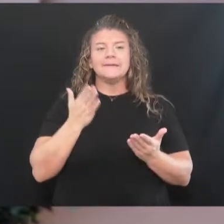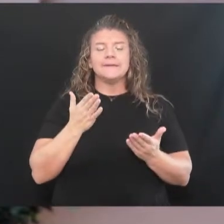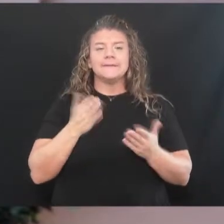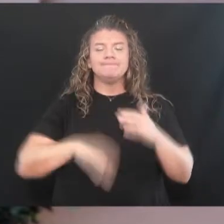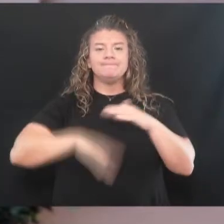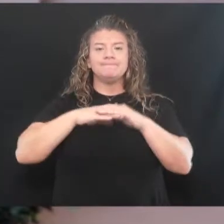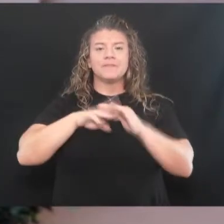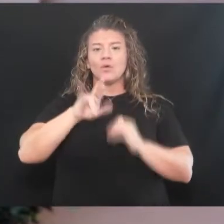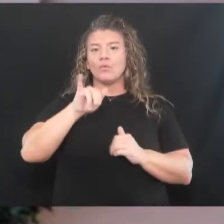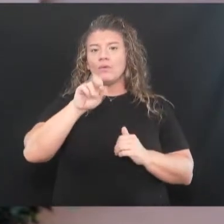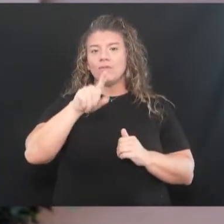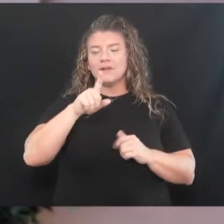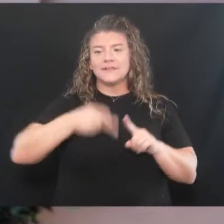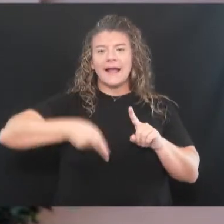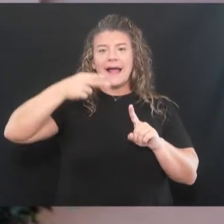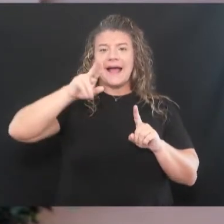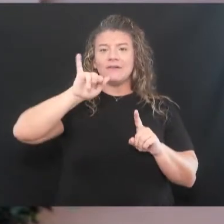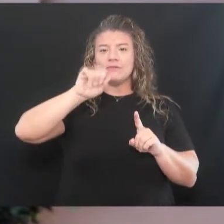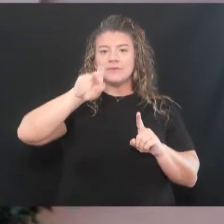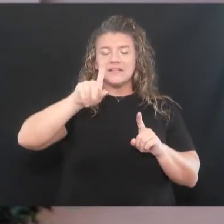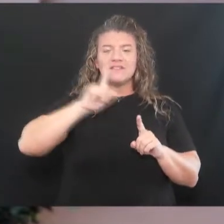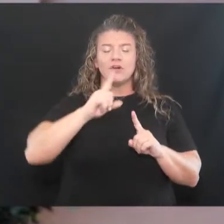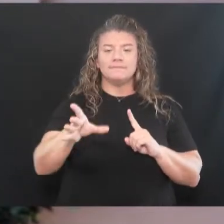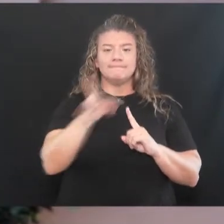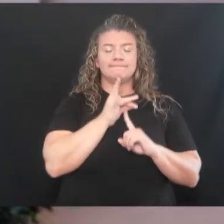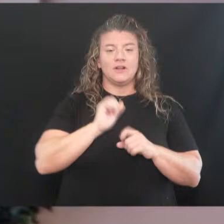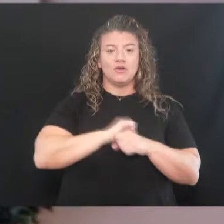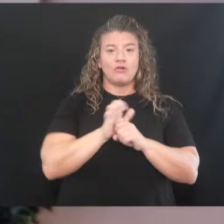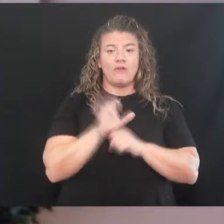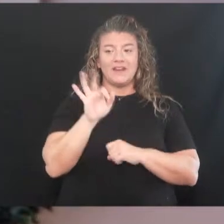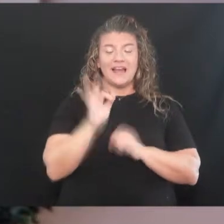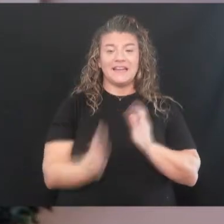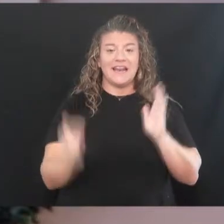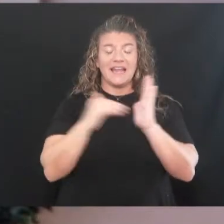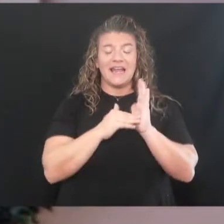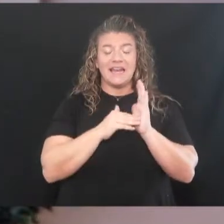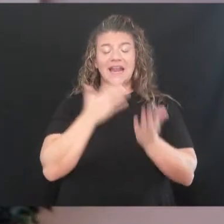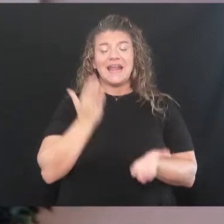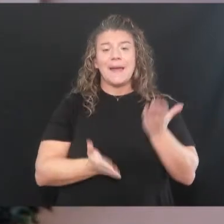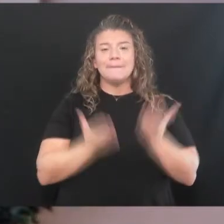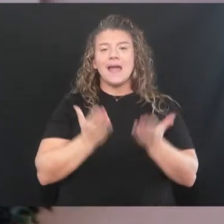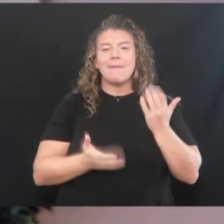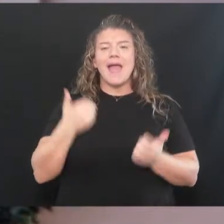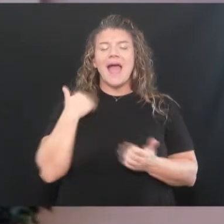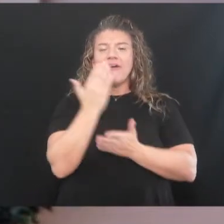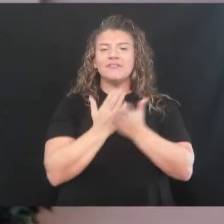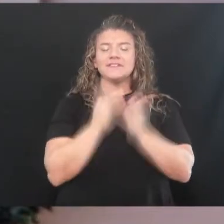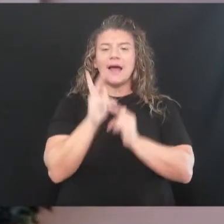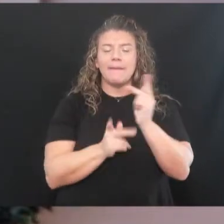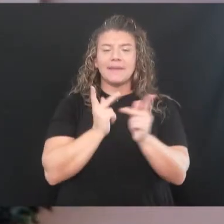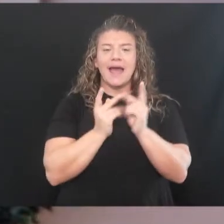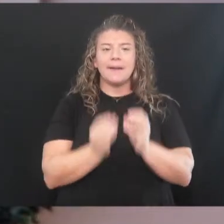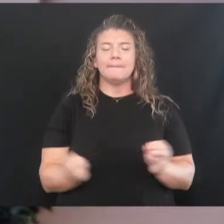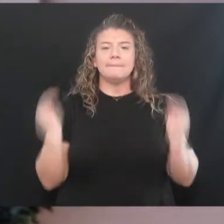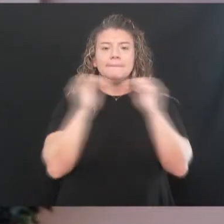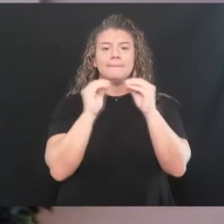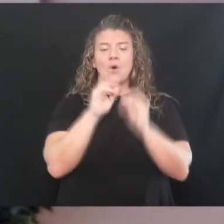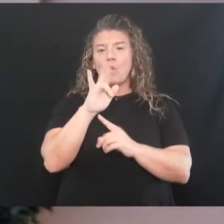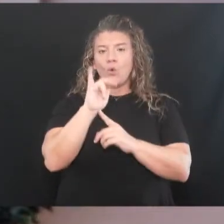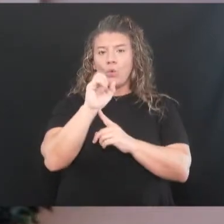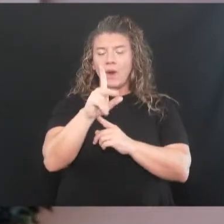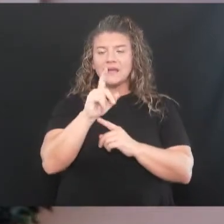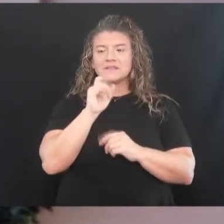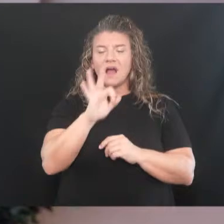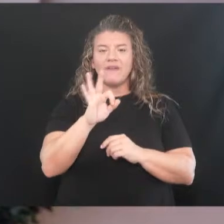higher risk for reacquiring COVID-19, and maybe even having some higher risk of